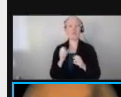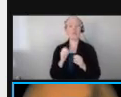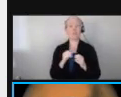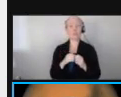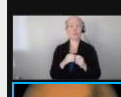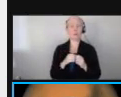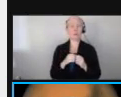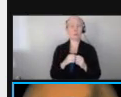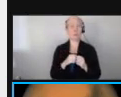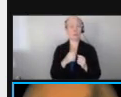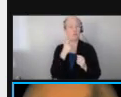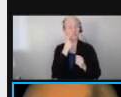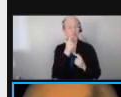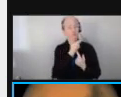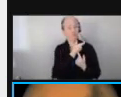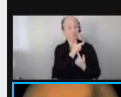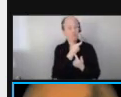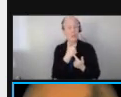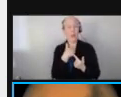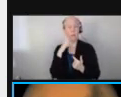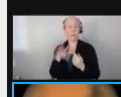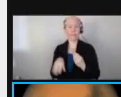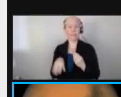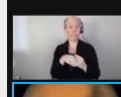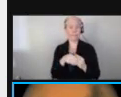what you've already heard in this session.